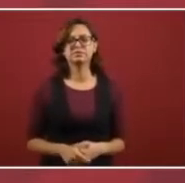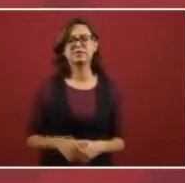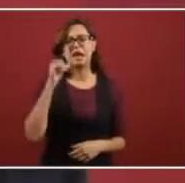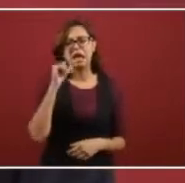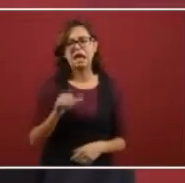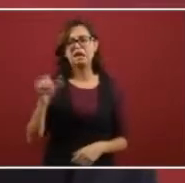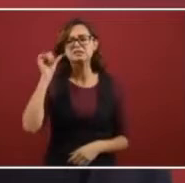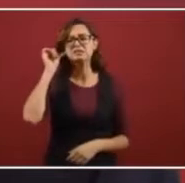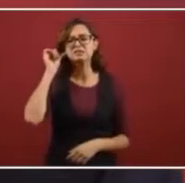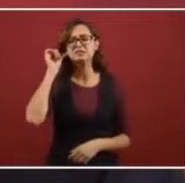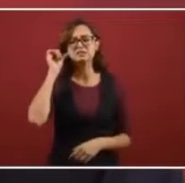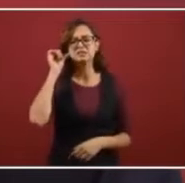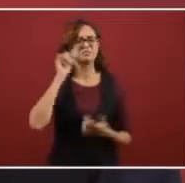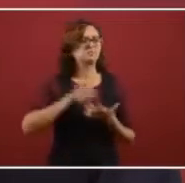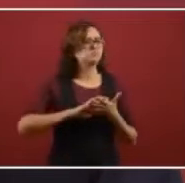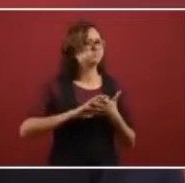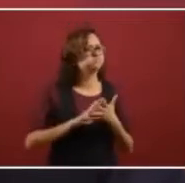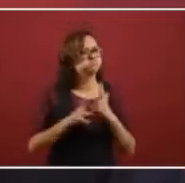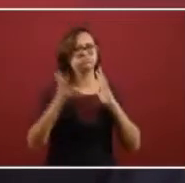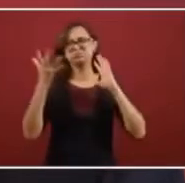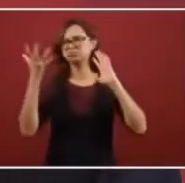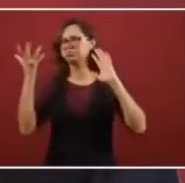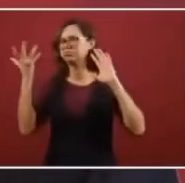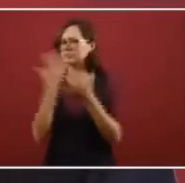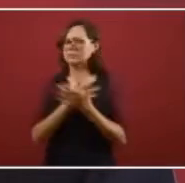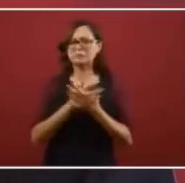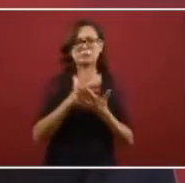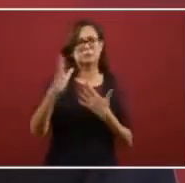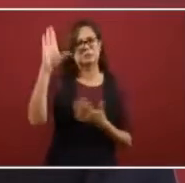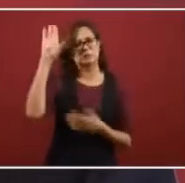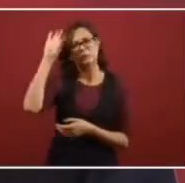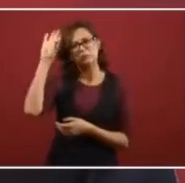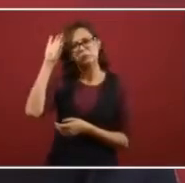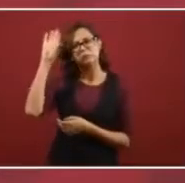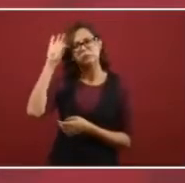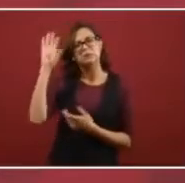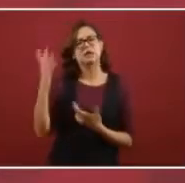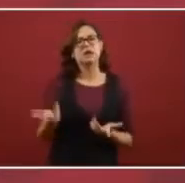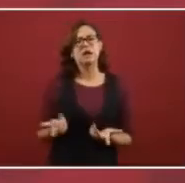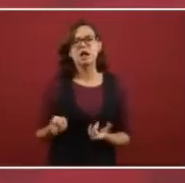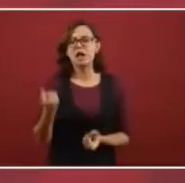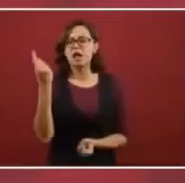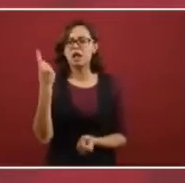Yesterday there was excesses. They say, some say,